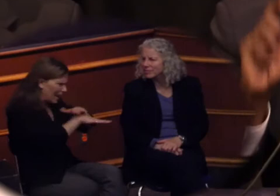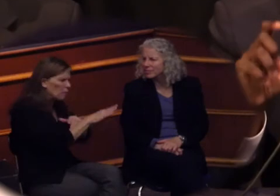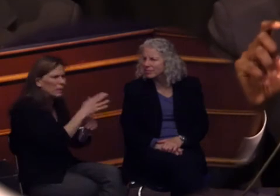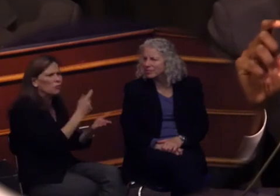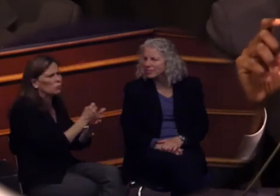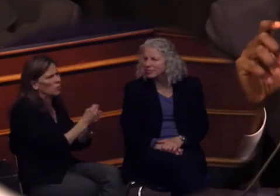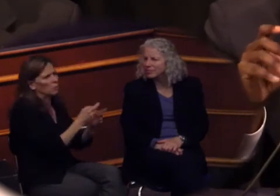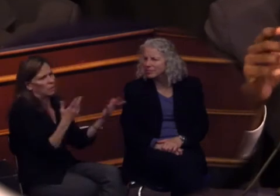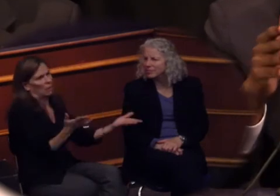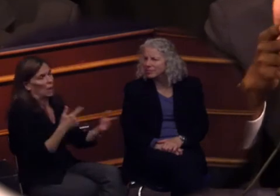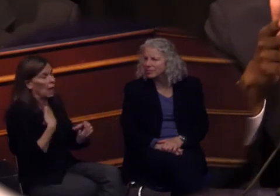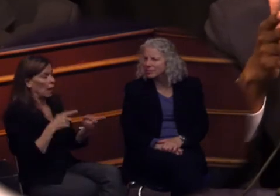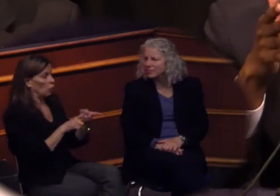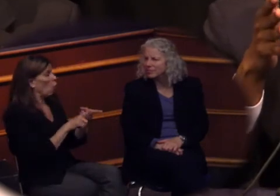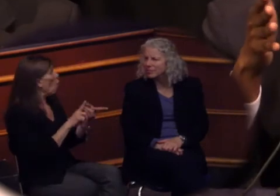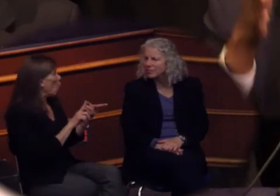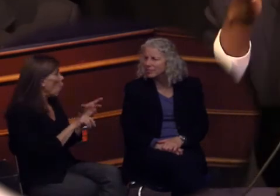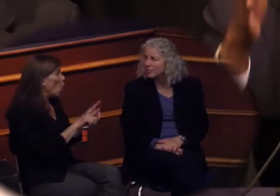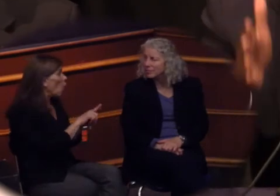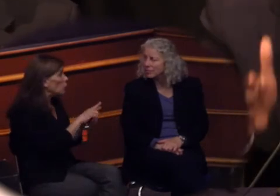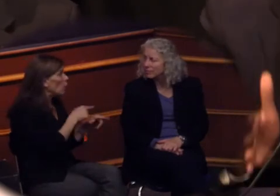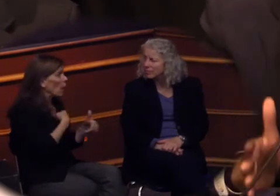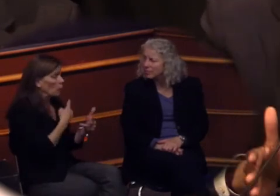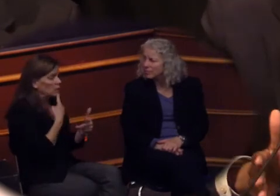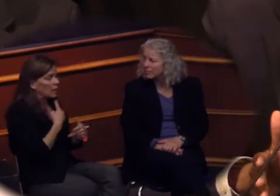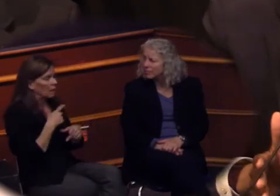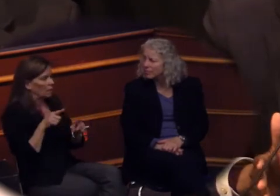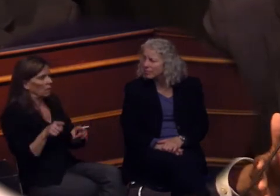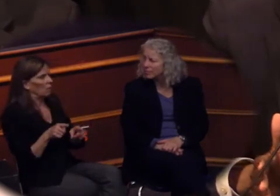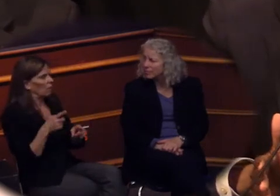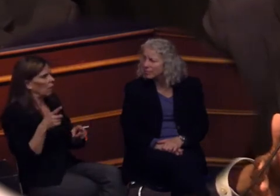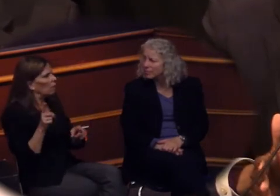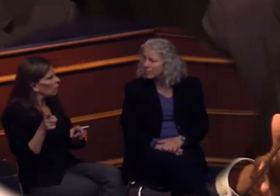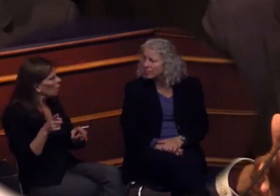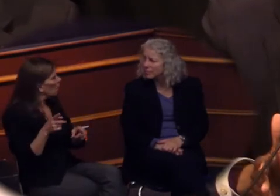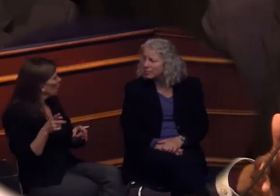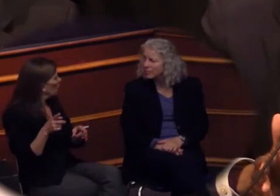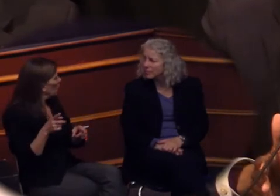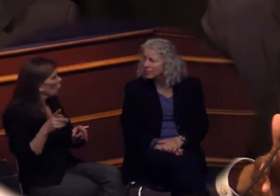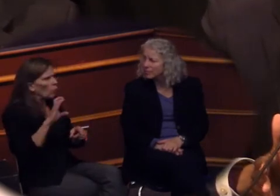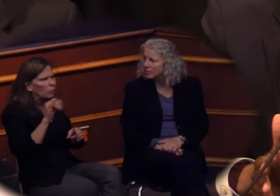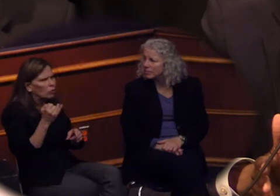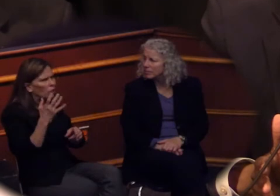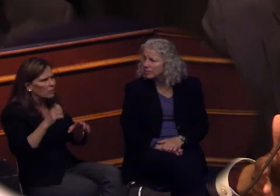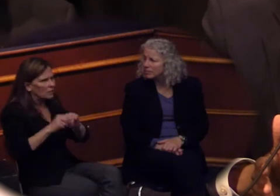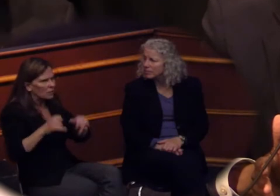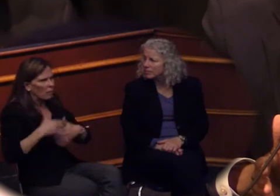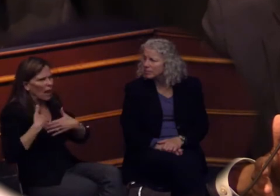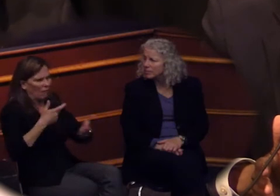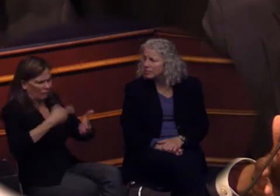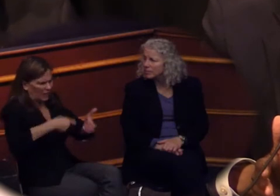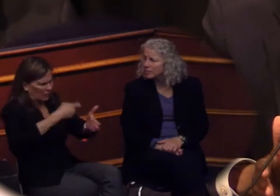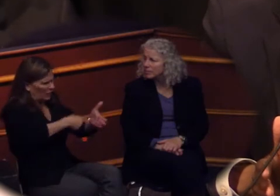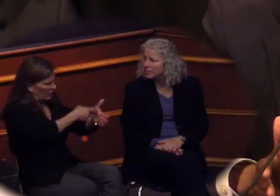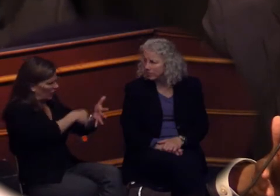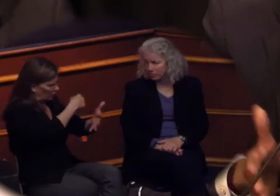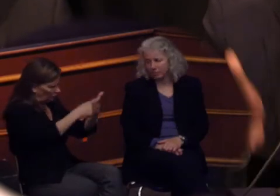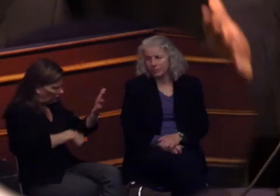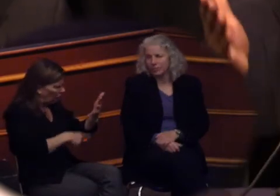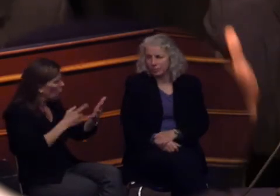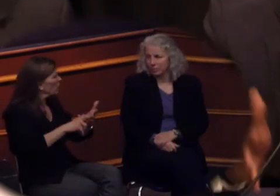and I would also say, you know, we have all of these fees attached to the criminal justice system that we need to get rid of, including